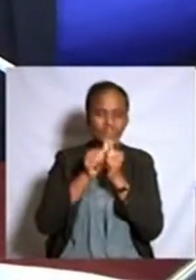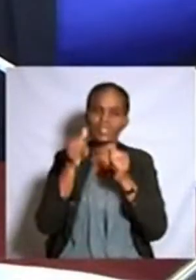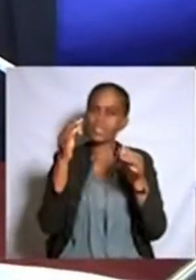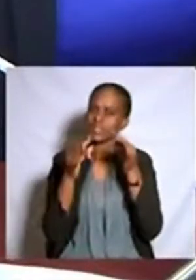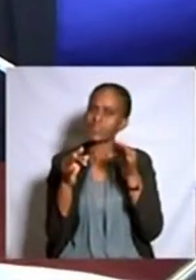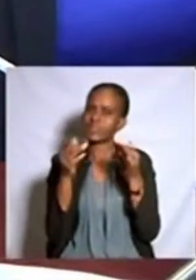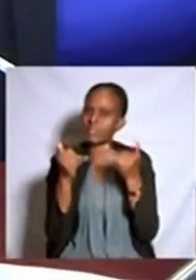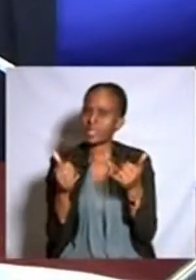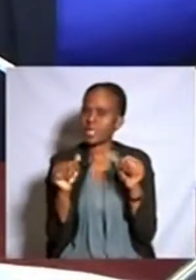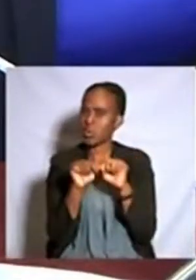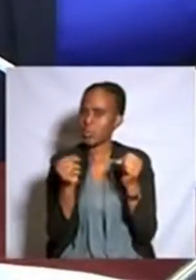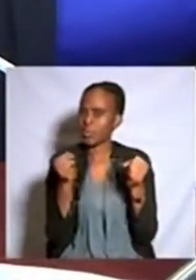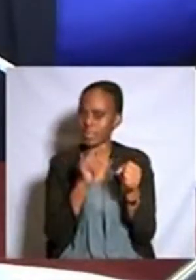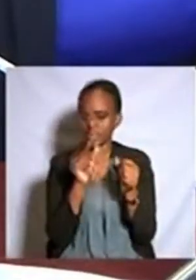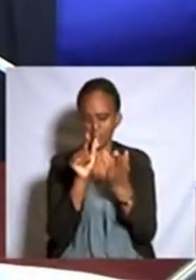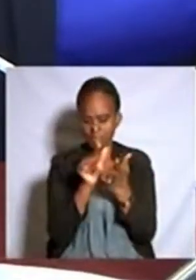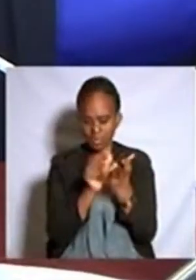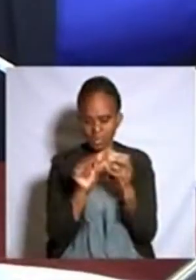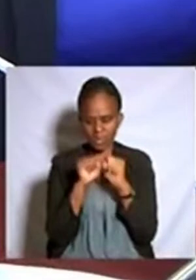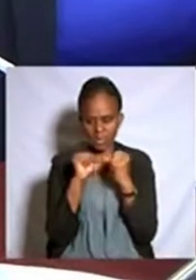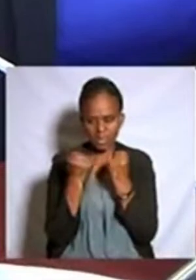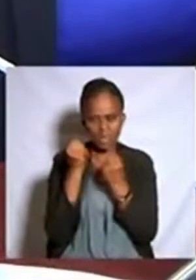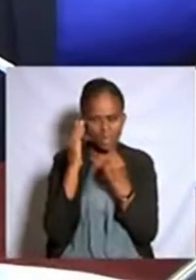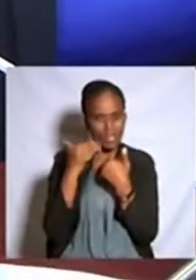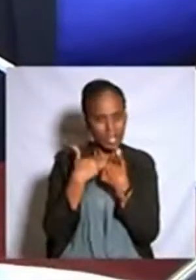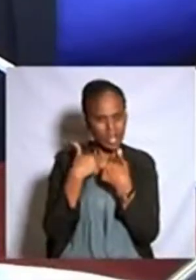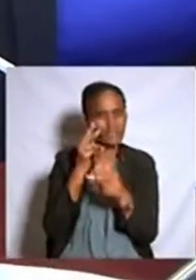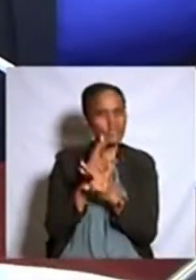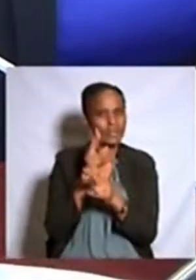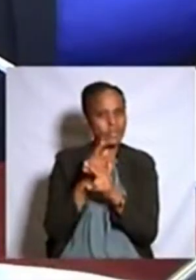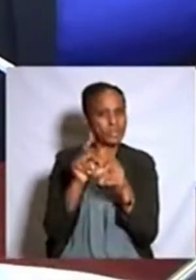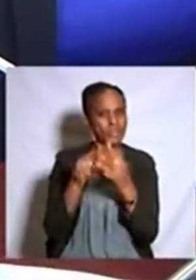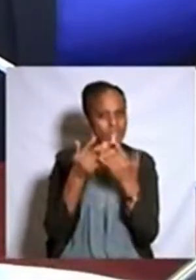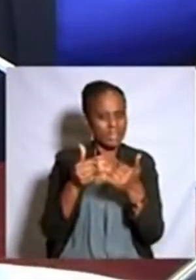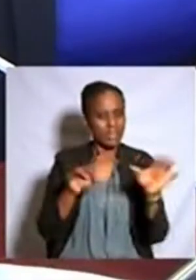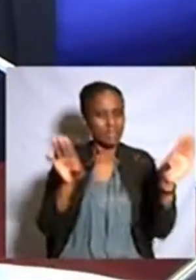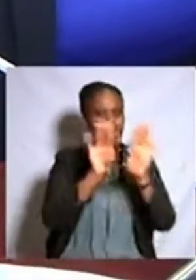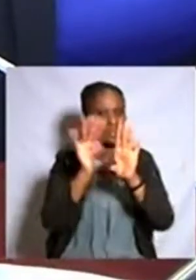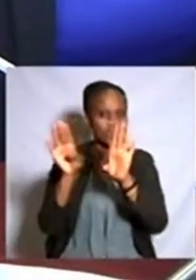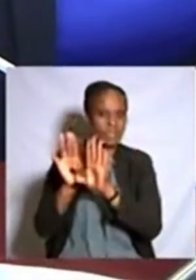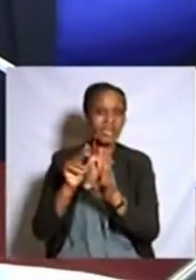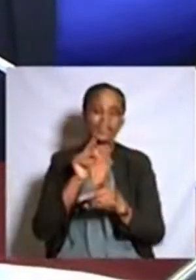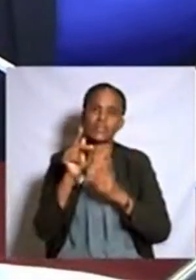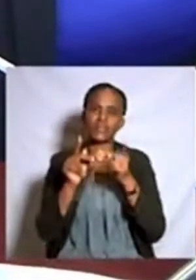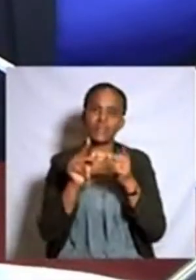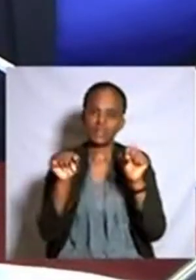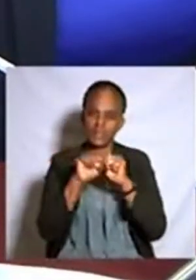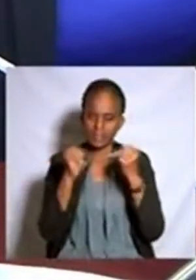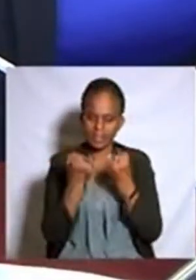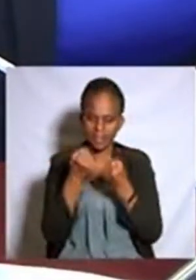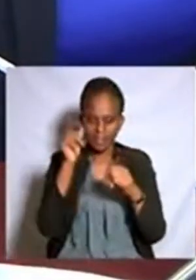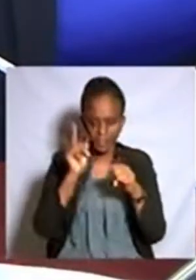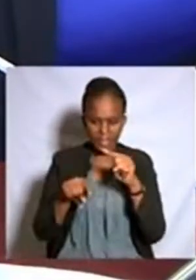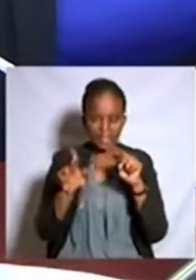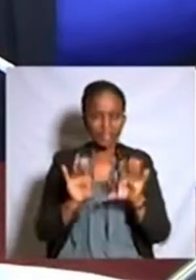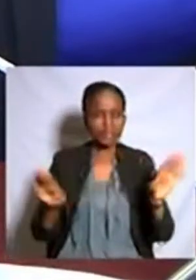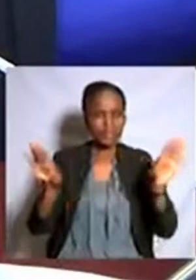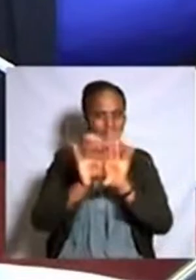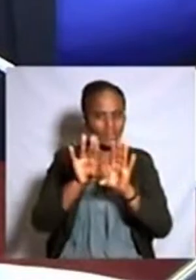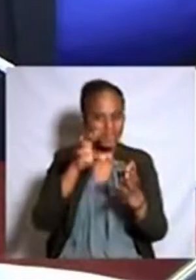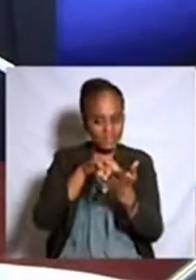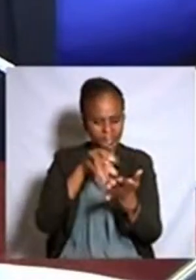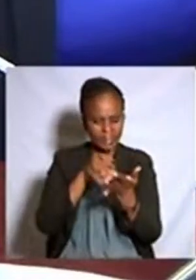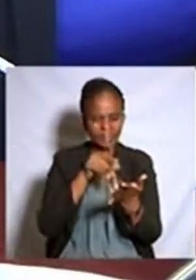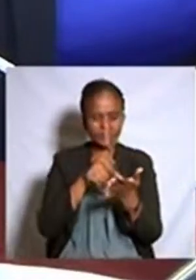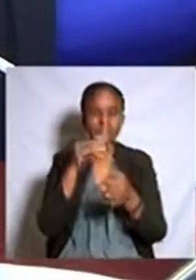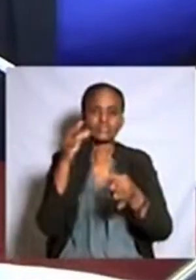being breached, the society will have the right to commence foreclosure proceedings. The society cannot foreclose on cases where the court